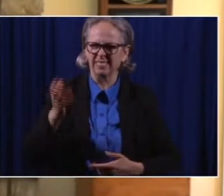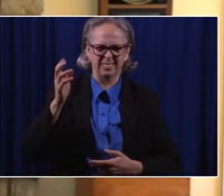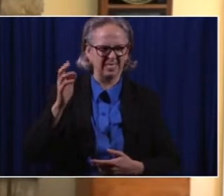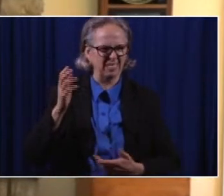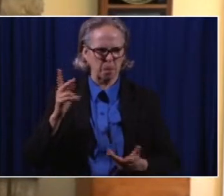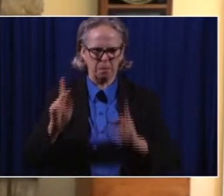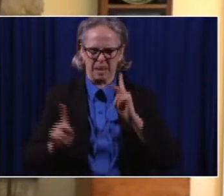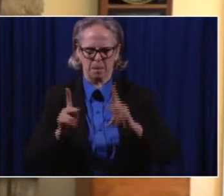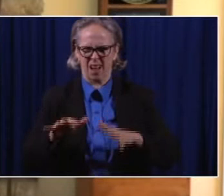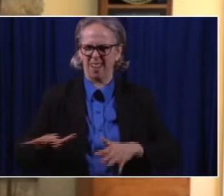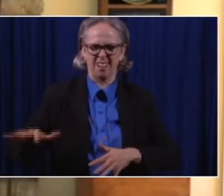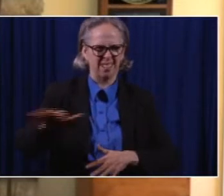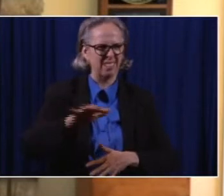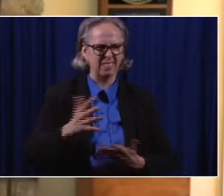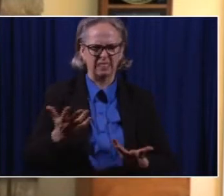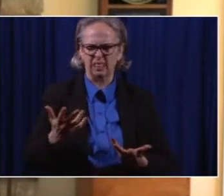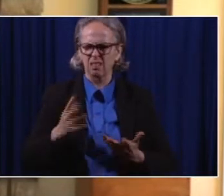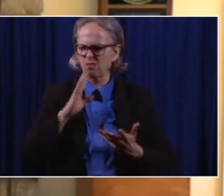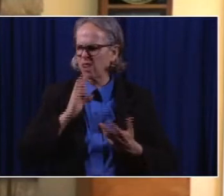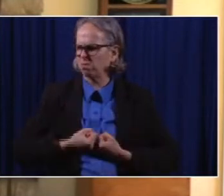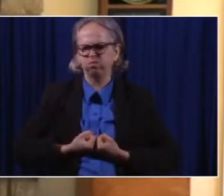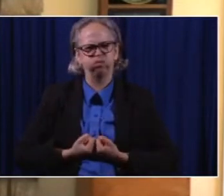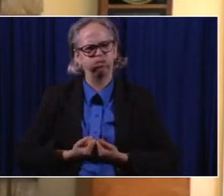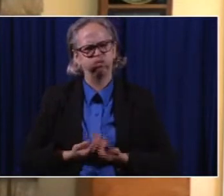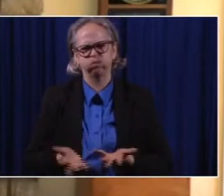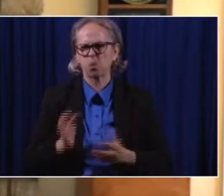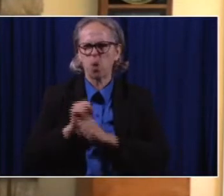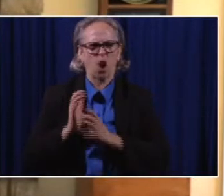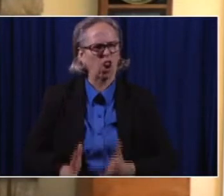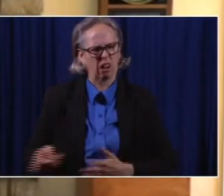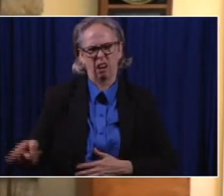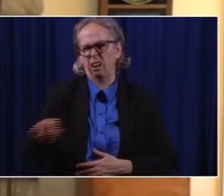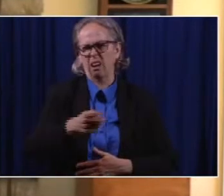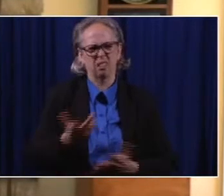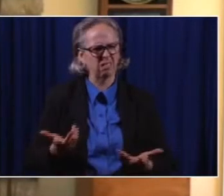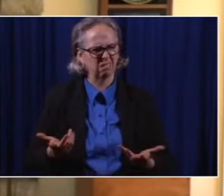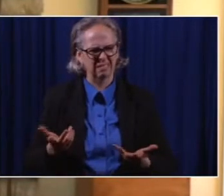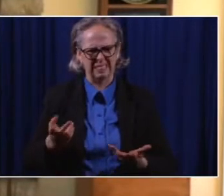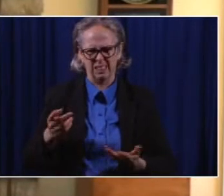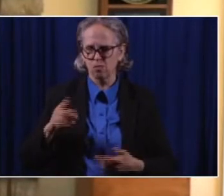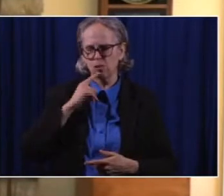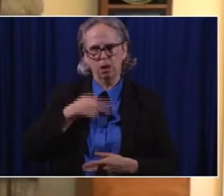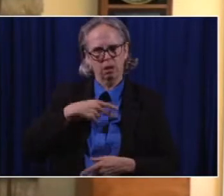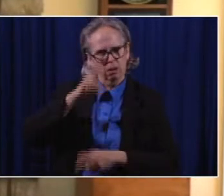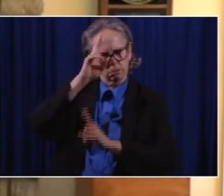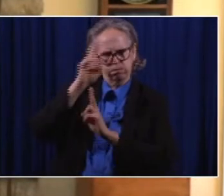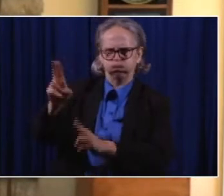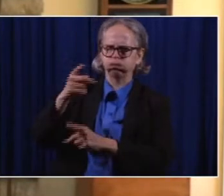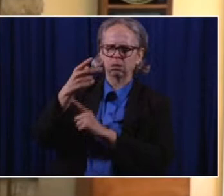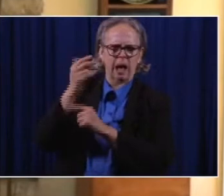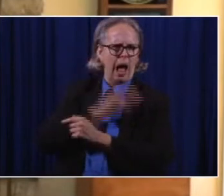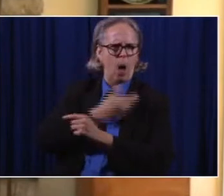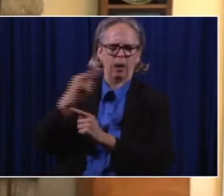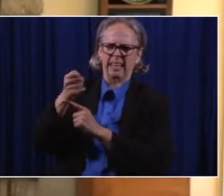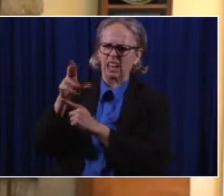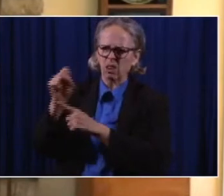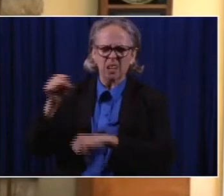we really worry about. They're tired. They're our heroes, and there's only, how much more can we ask of them?